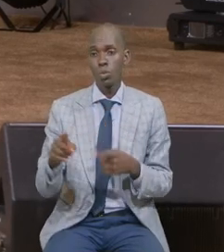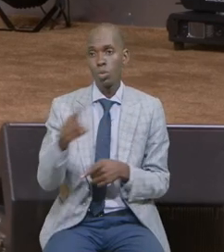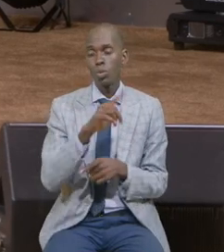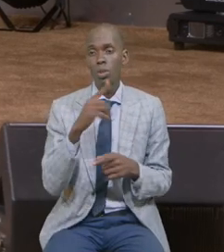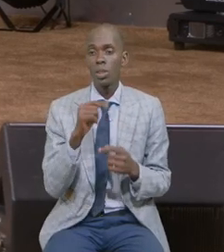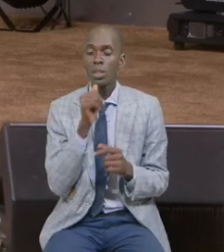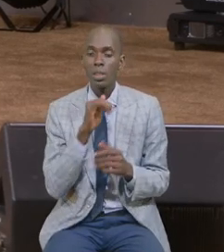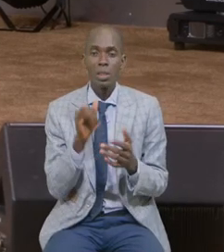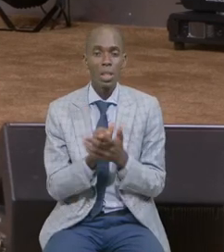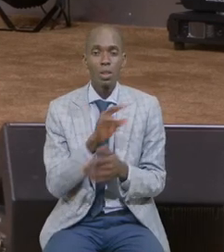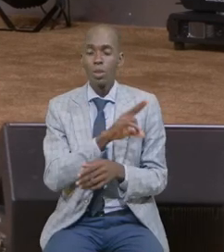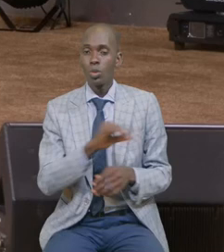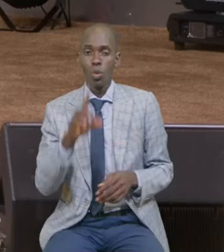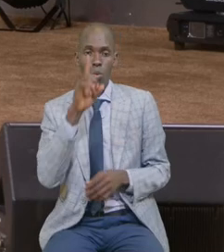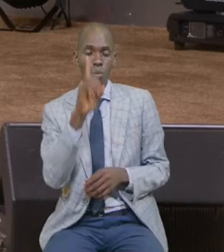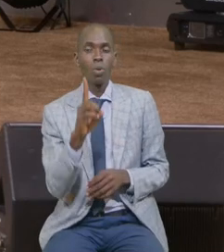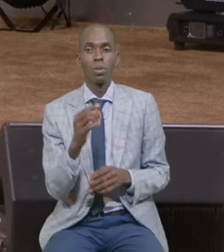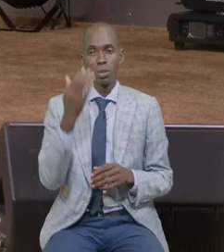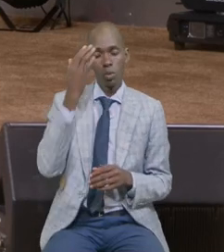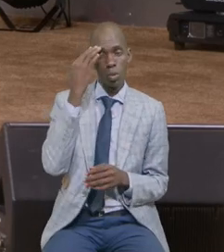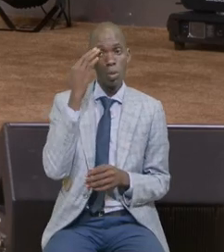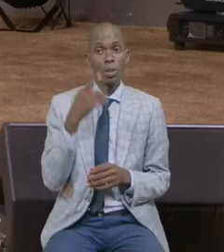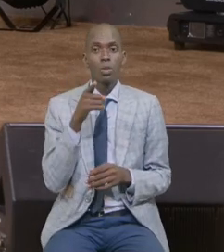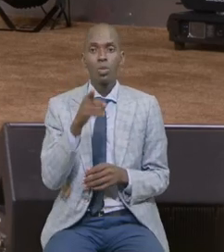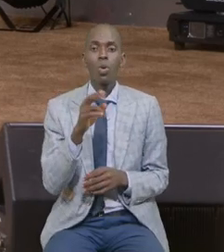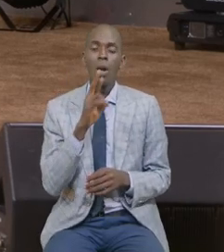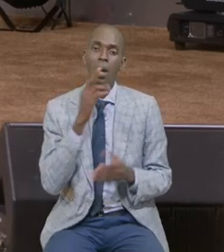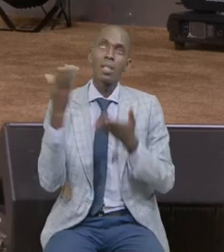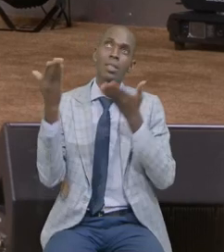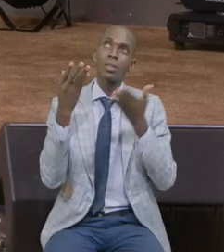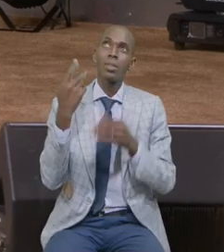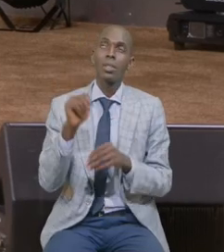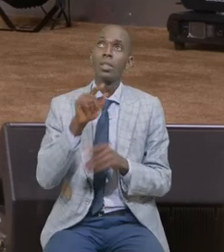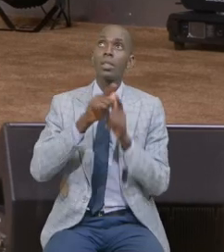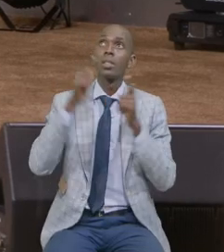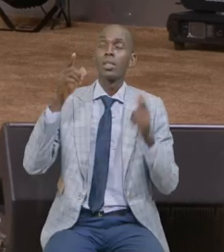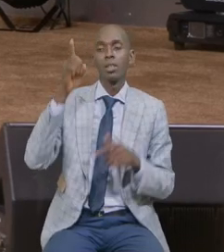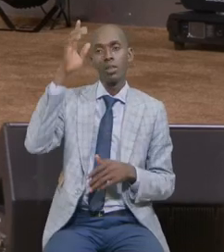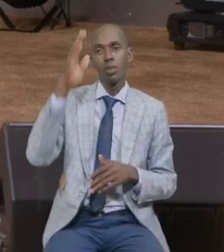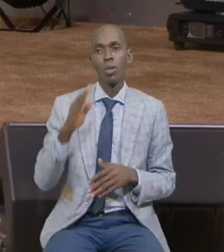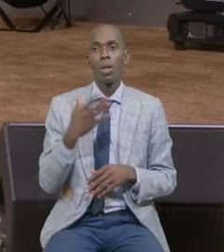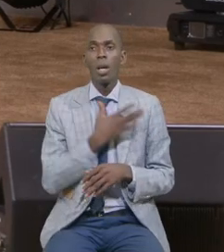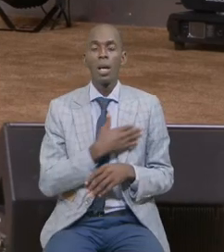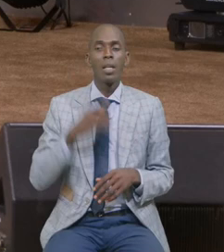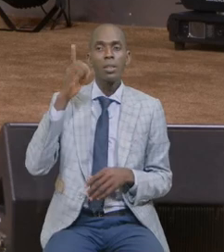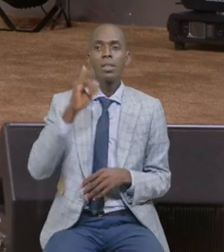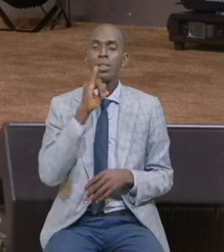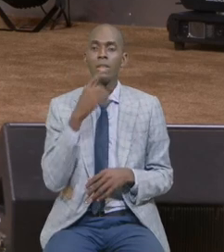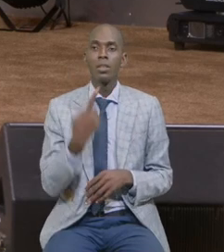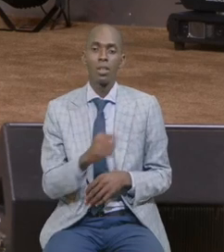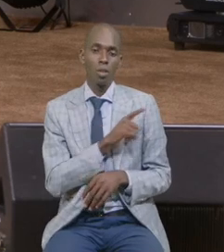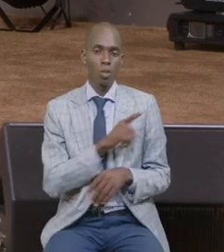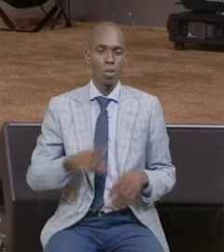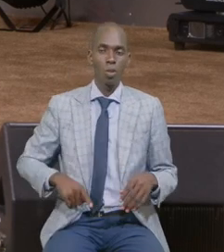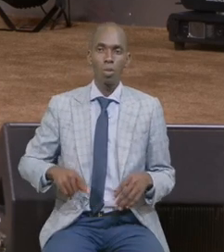reveal. You could reveal that you're serving a great God, the God of gods, is the king and the Lord